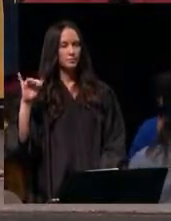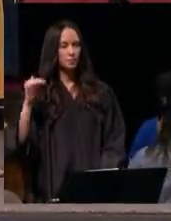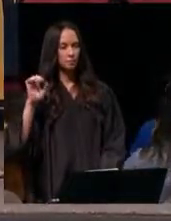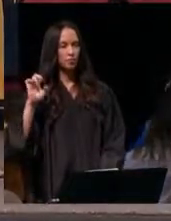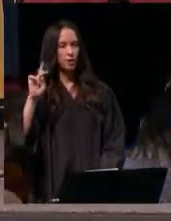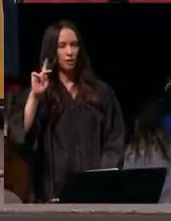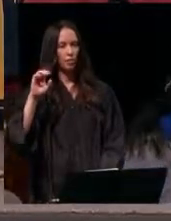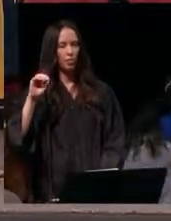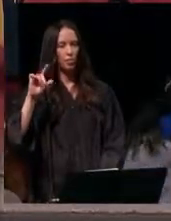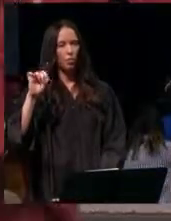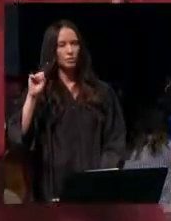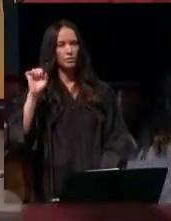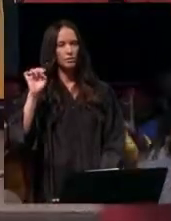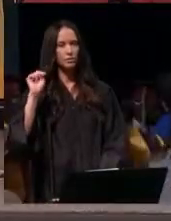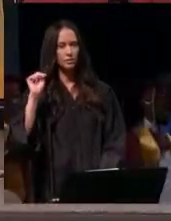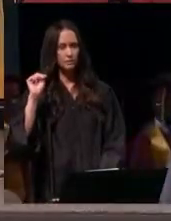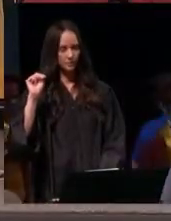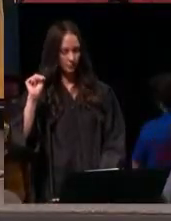Jack Olson.